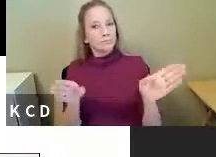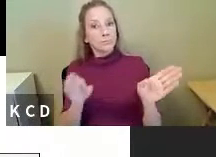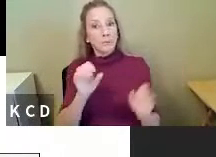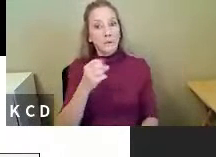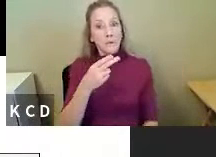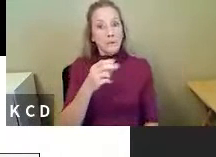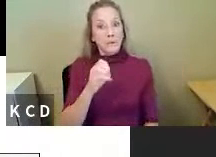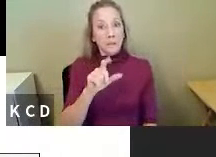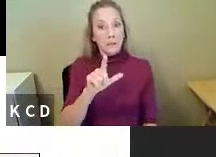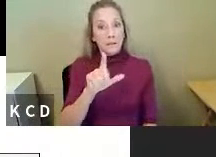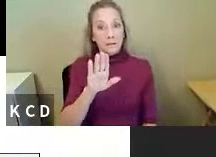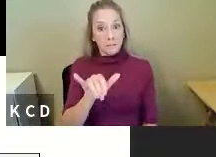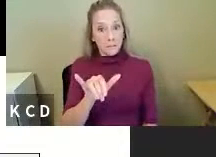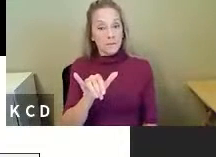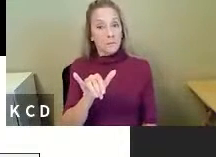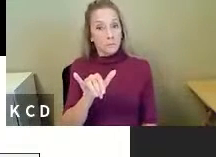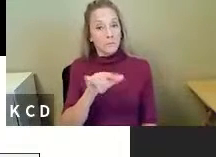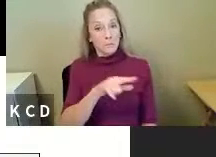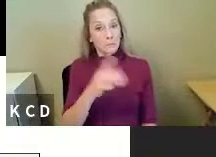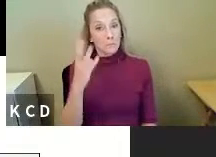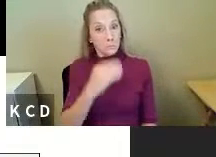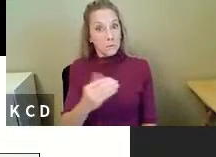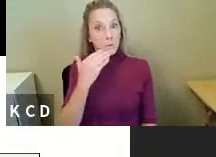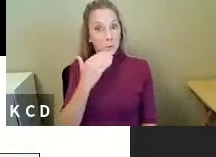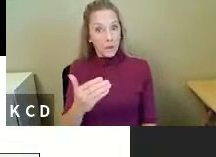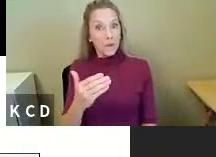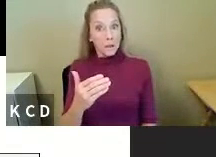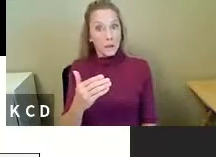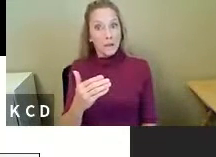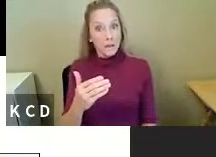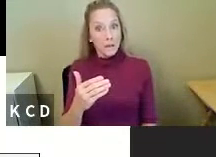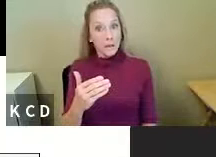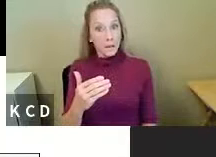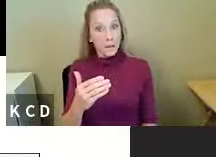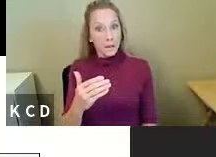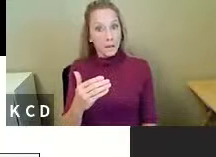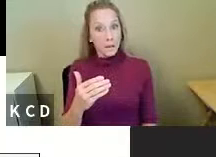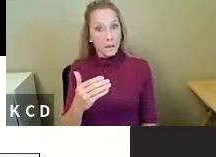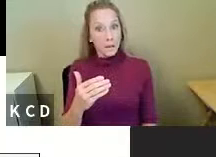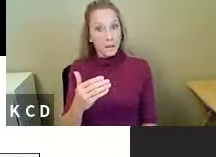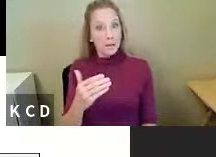is actually been doing reasonably well here, including